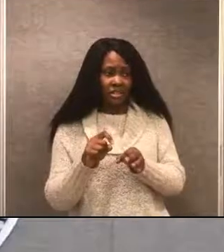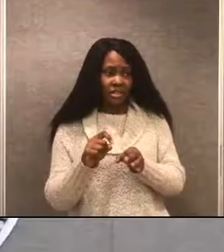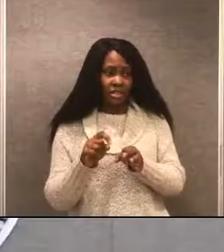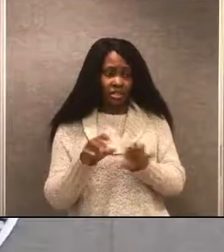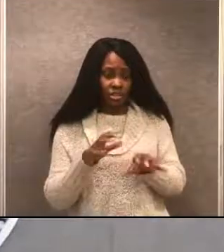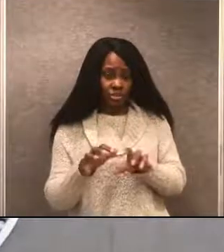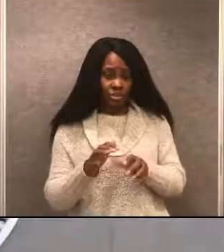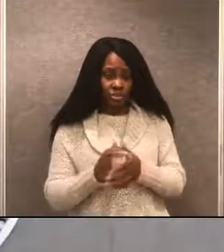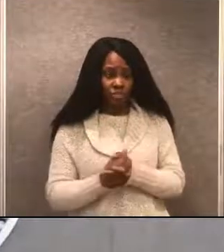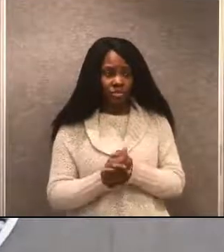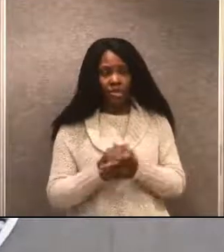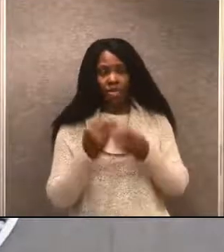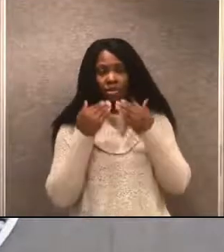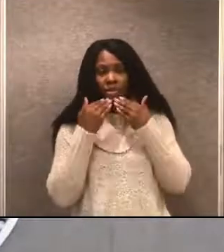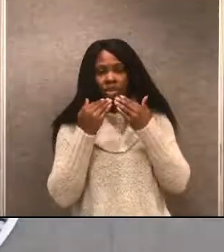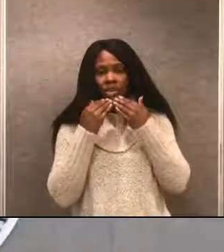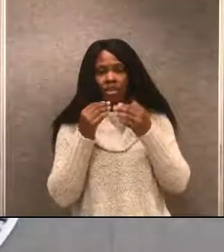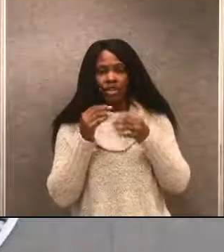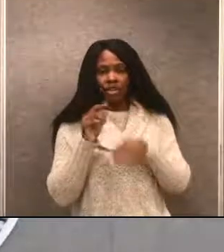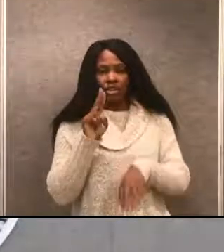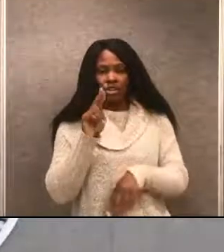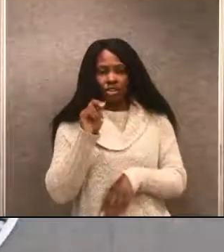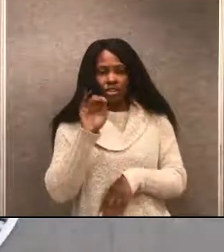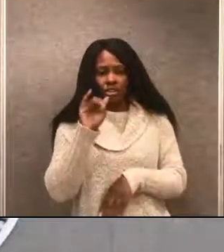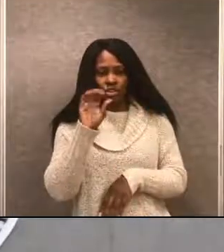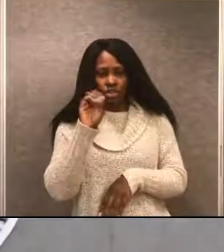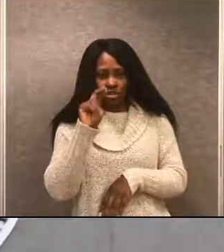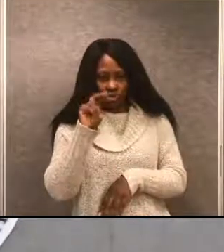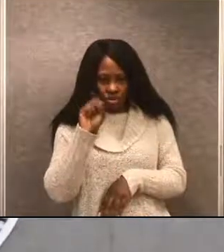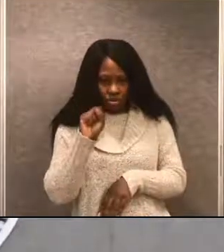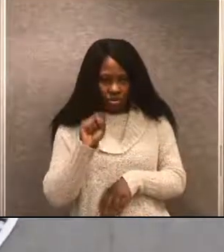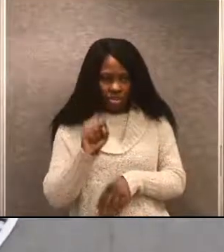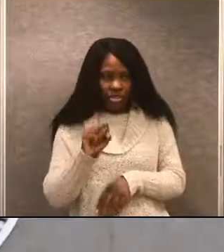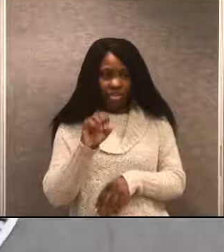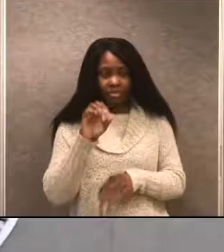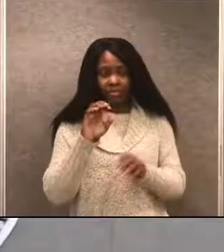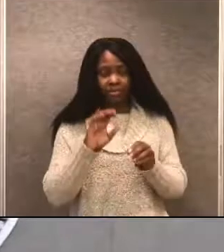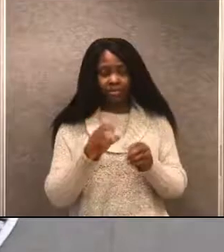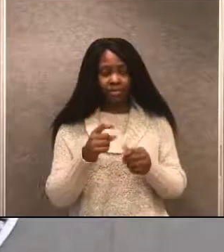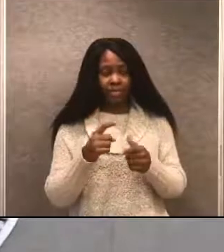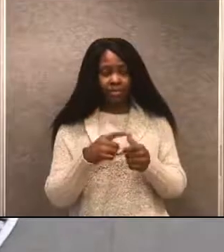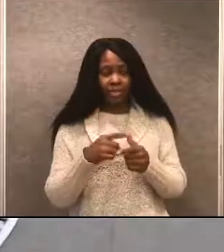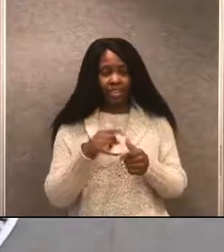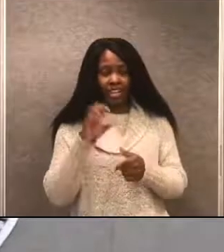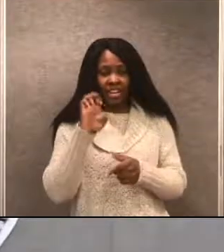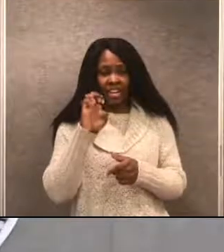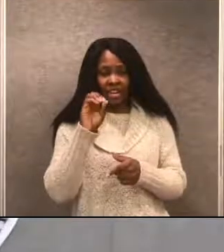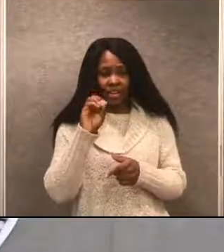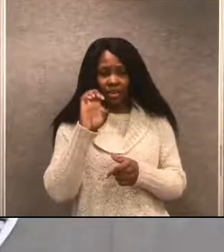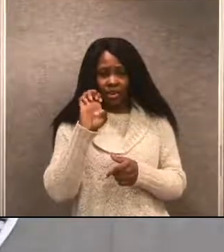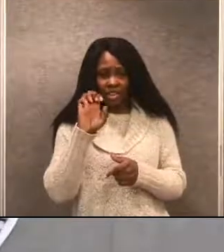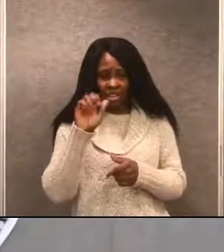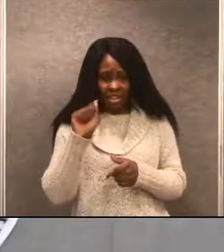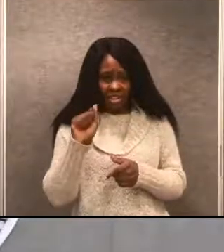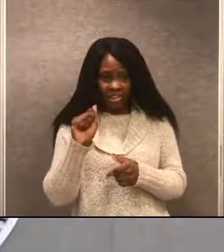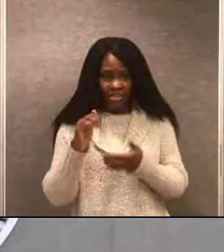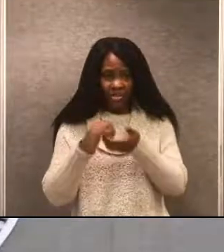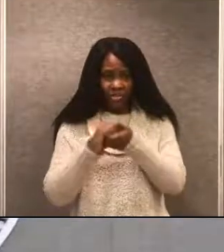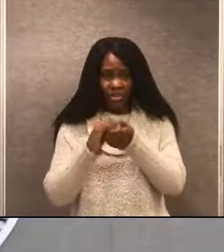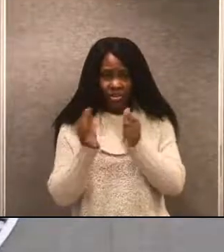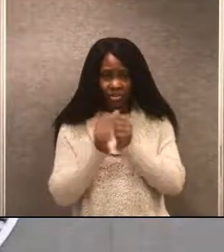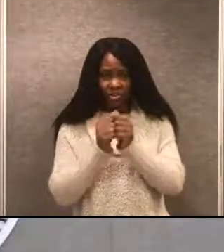you. We want to thank our unions, EOEA, who has been a partner with the city and the other unions.